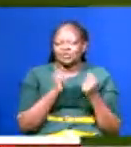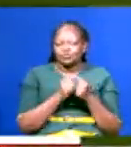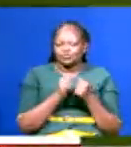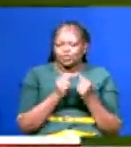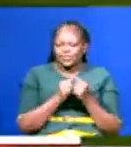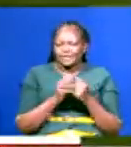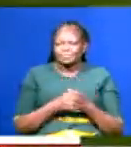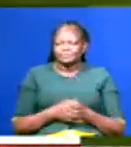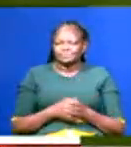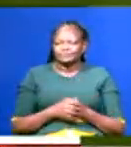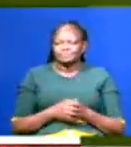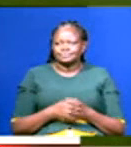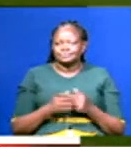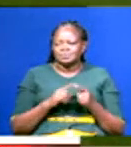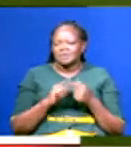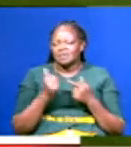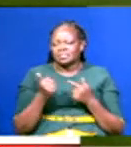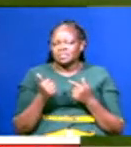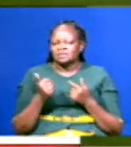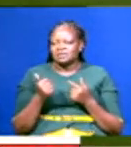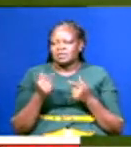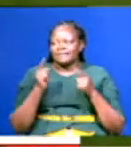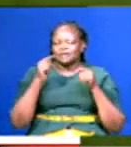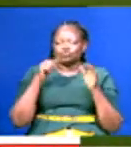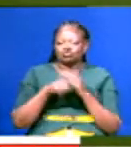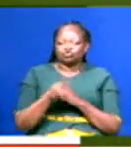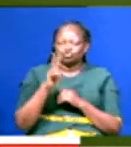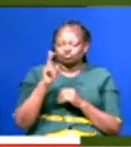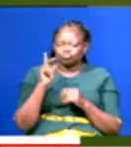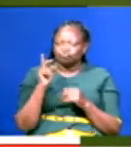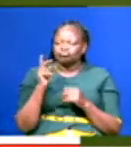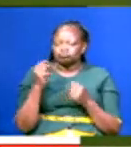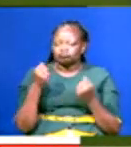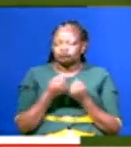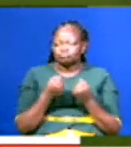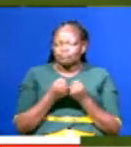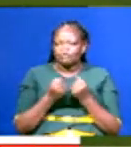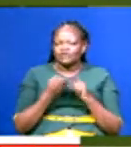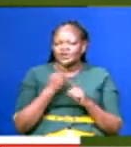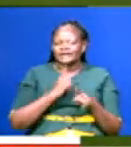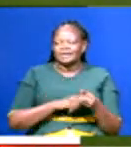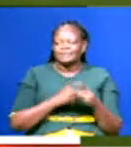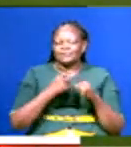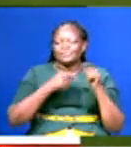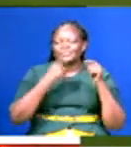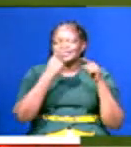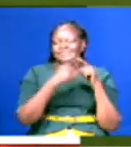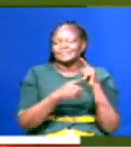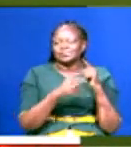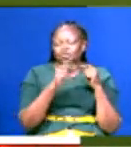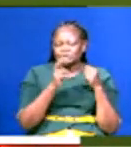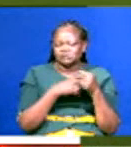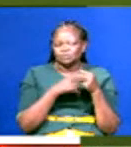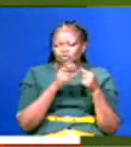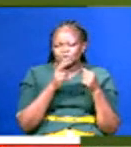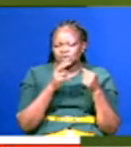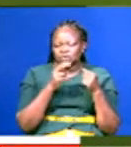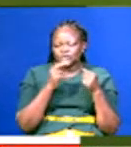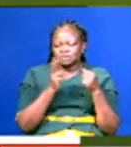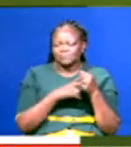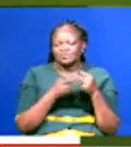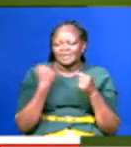Advance, Graham Potter's side will have to score 2 goals in a match for the first time since 27th December. In another